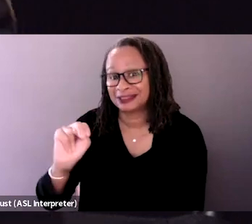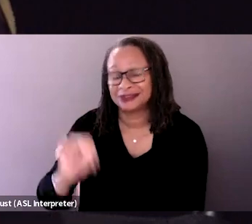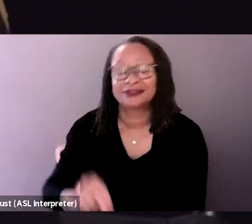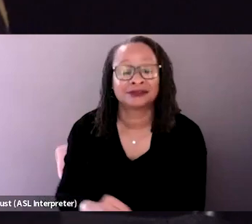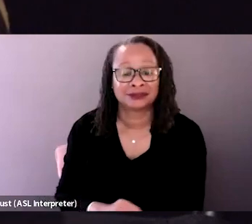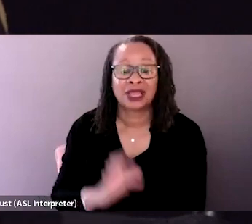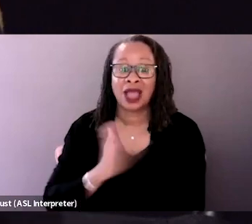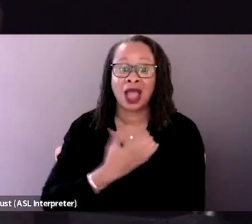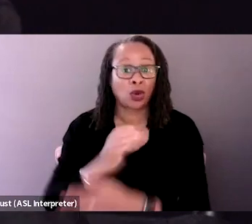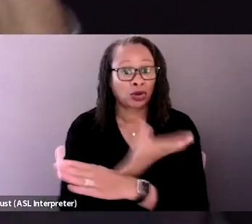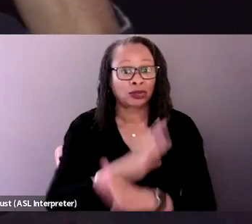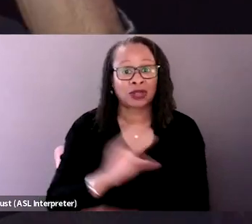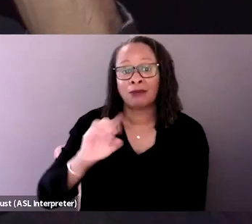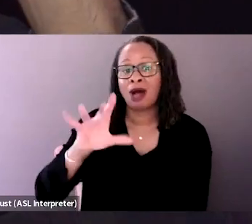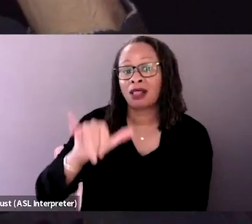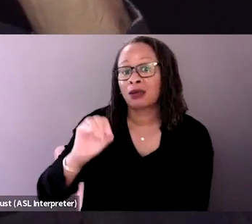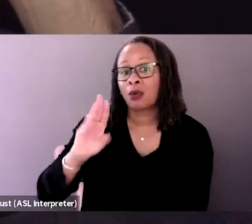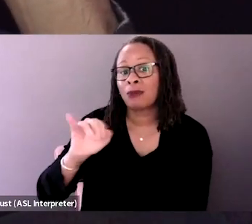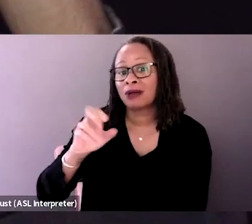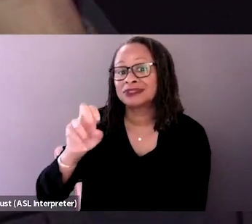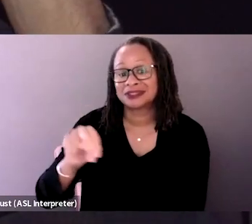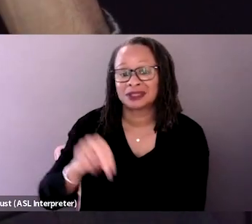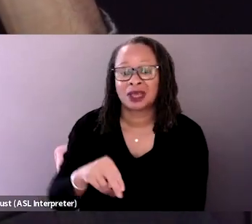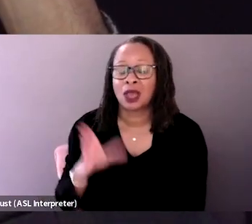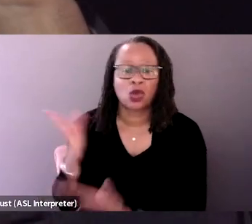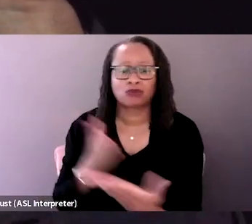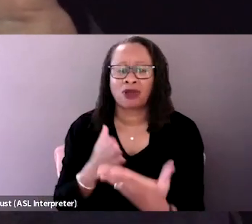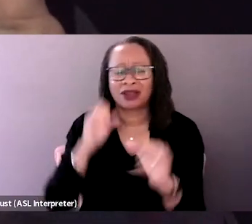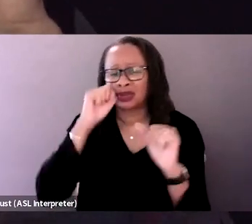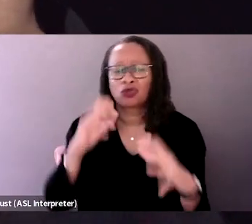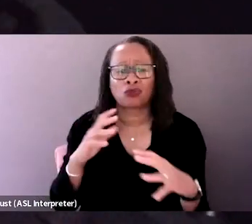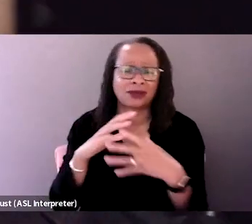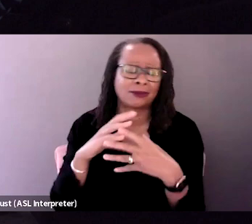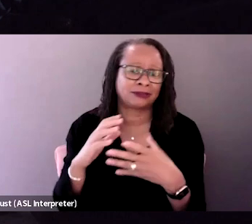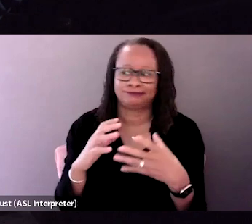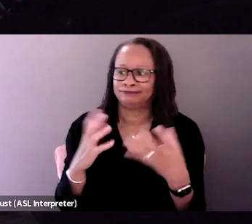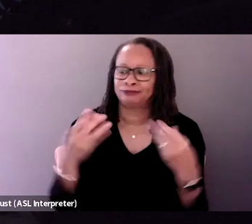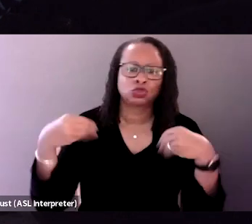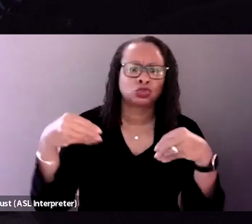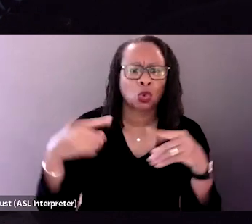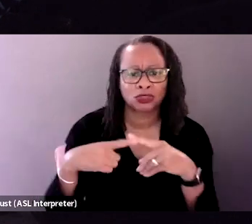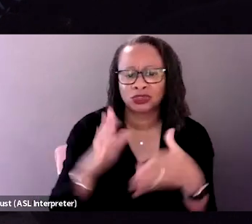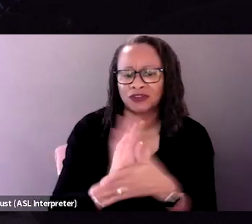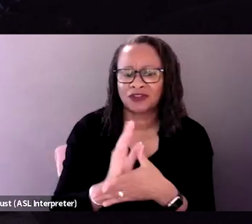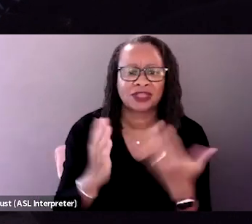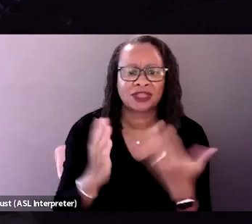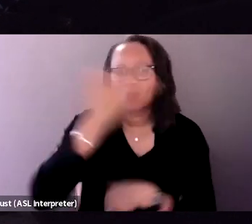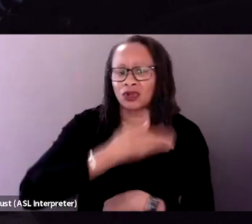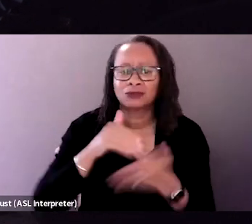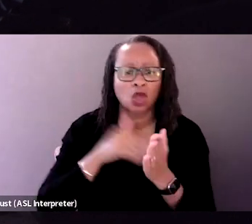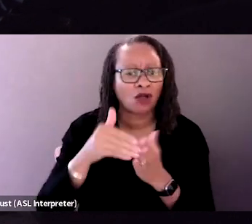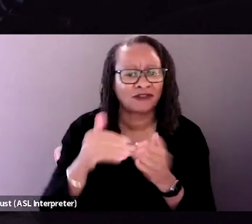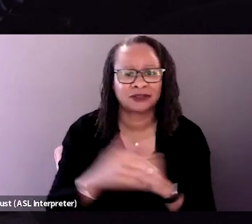our composer Molly Obamswin, who brought, I should say, like an incredible score to this film. I think gets overlooked often. Incredible.